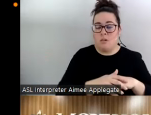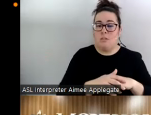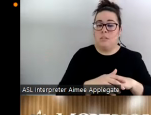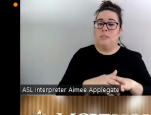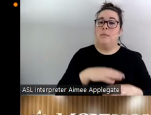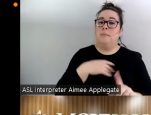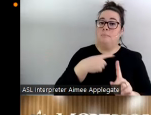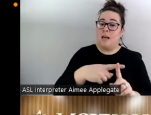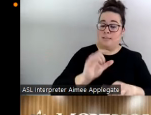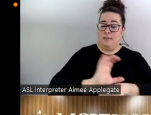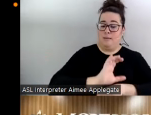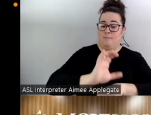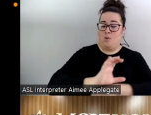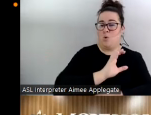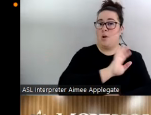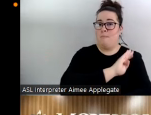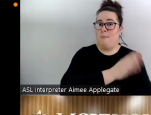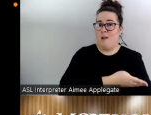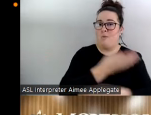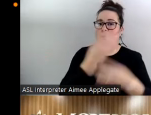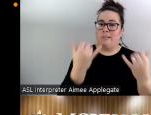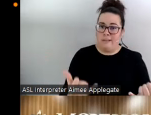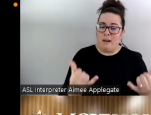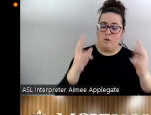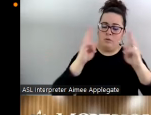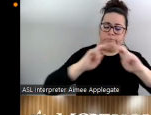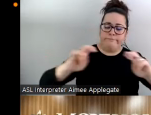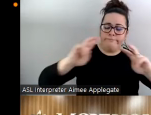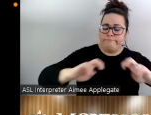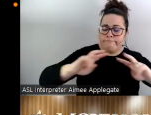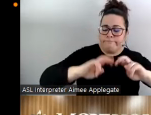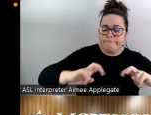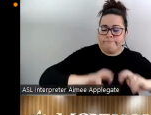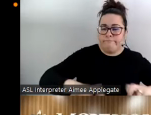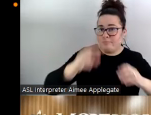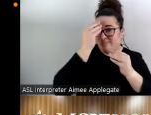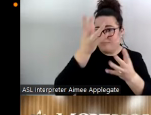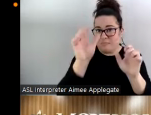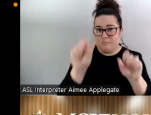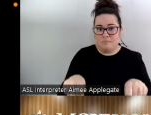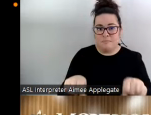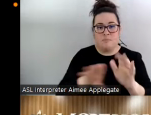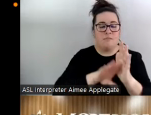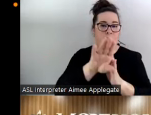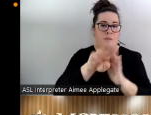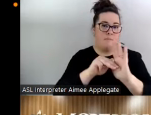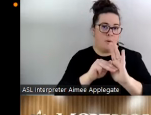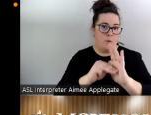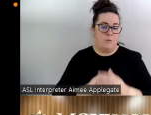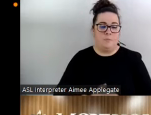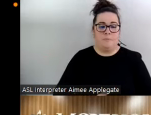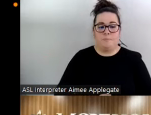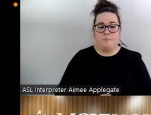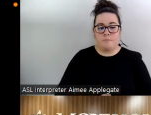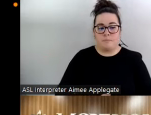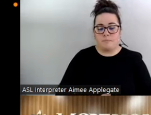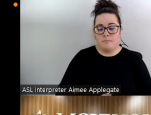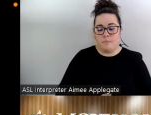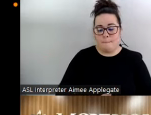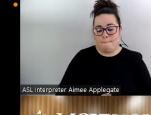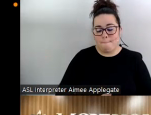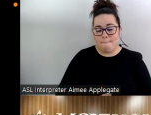power, right? To be able to analyze the data in a way where they're able to develop these models. And now we have